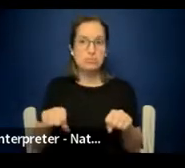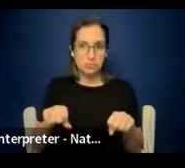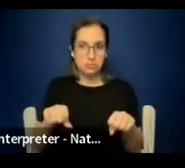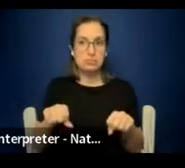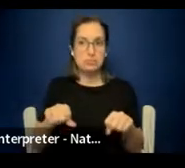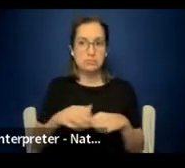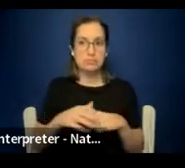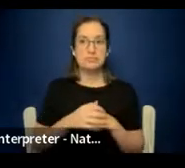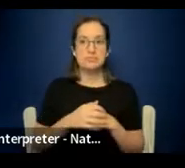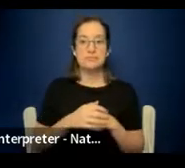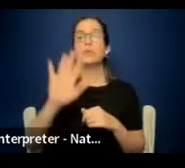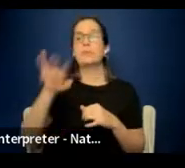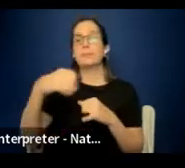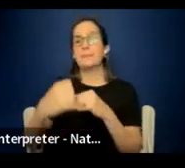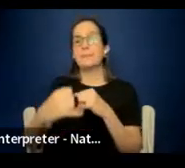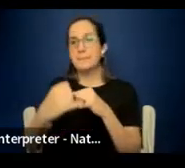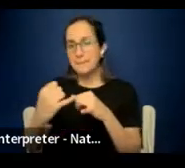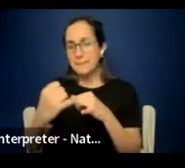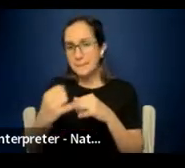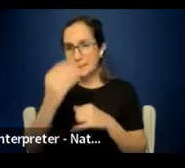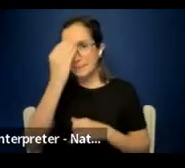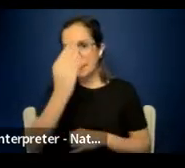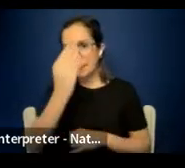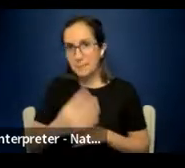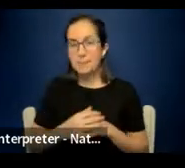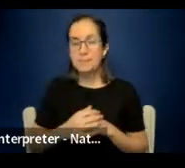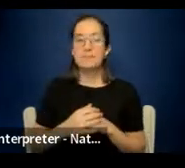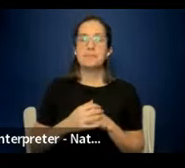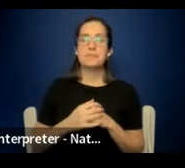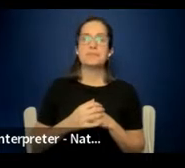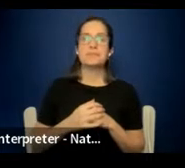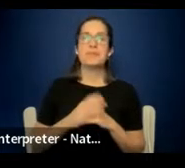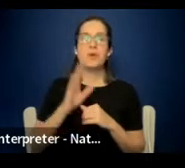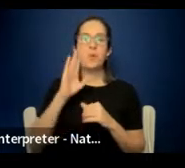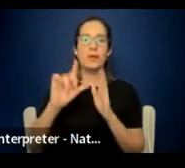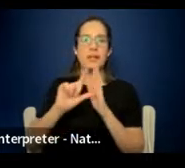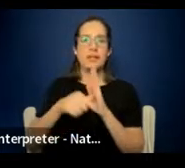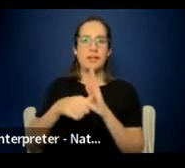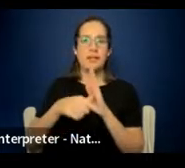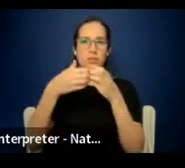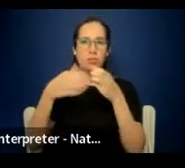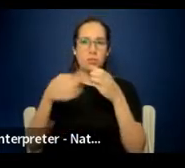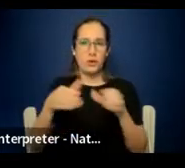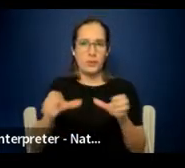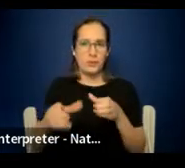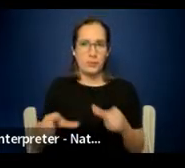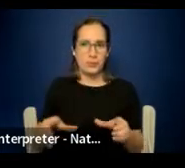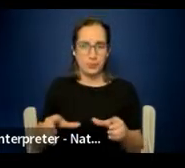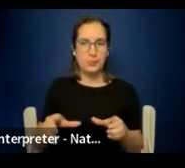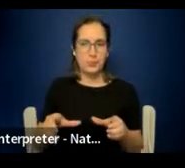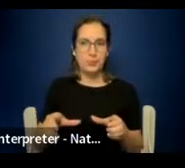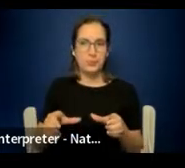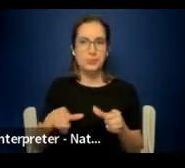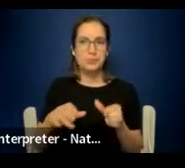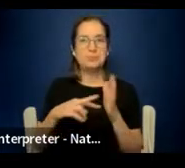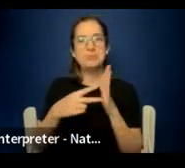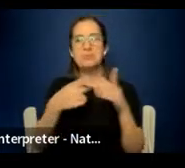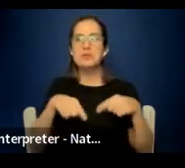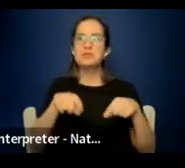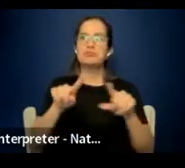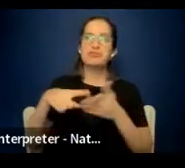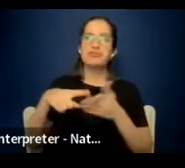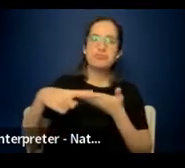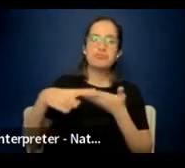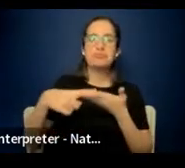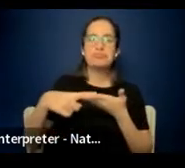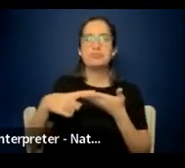And then finally, the last piece I'll just say is that we will be engaging in breakout groups over the course of the presentation. And just in order to